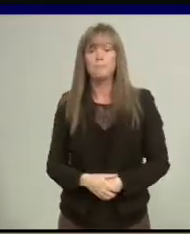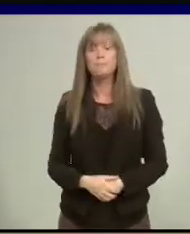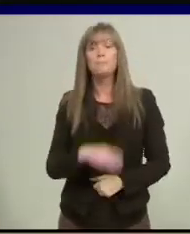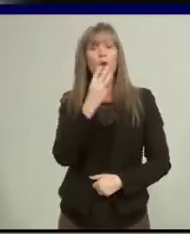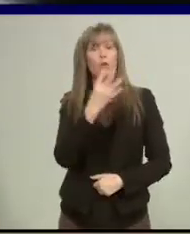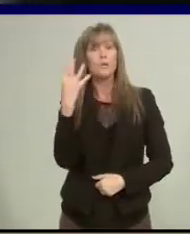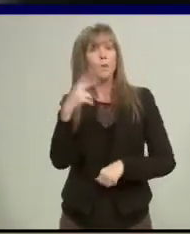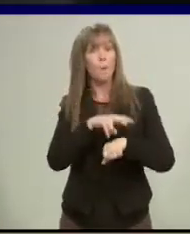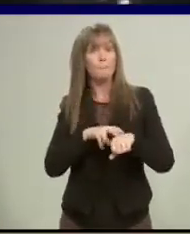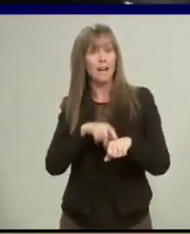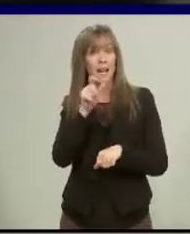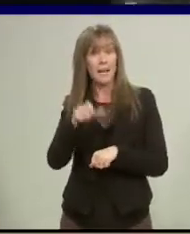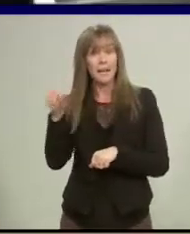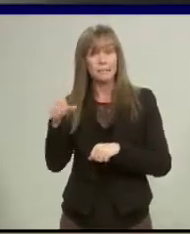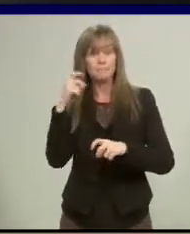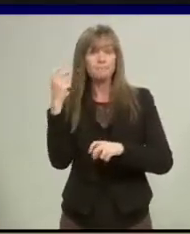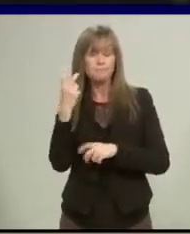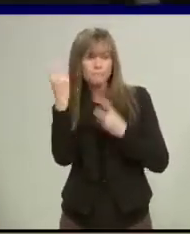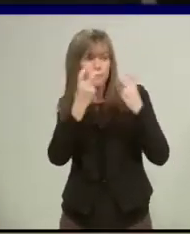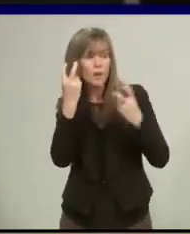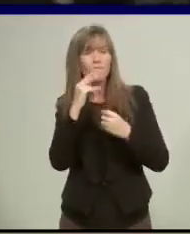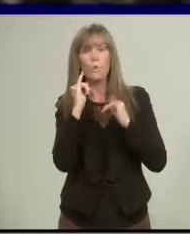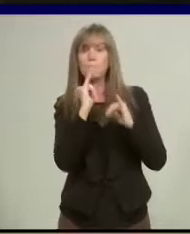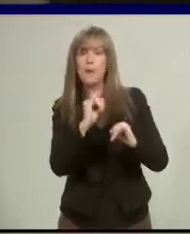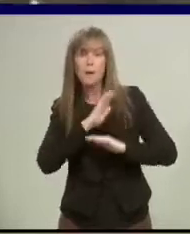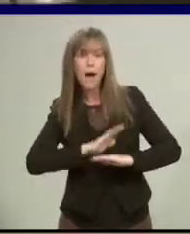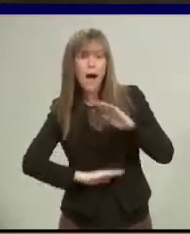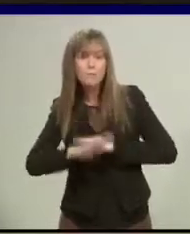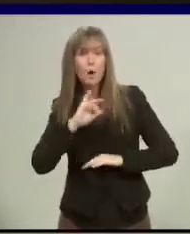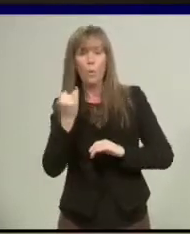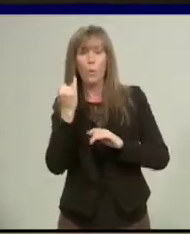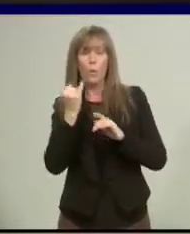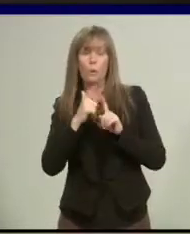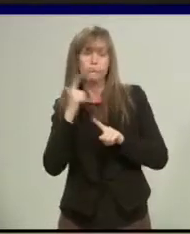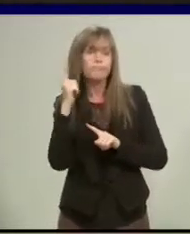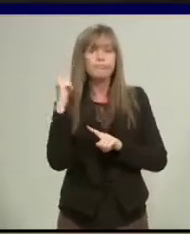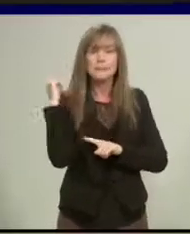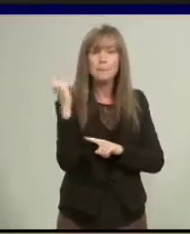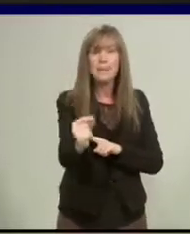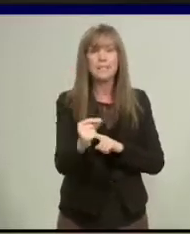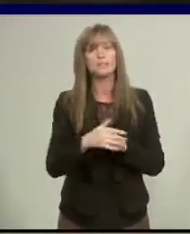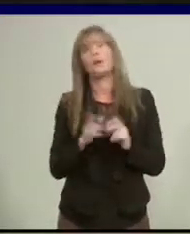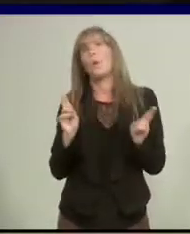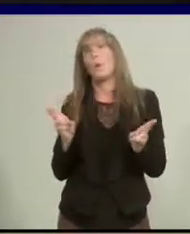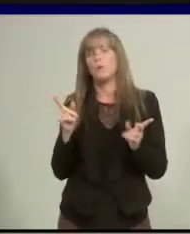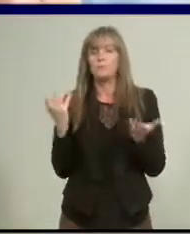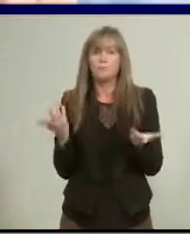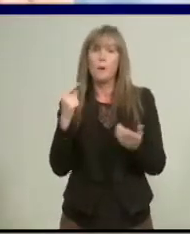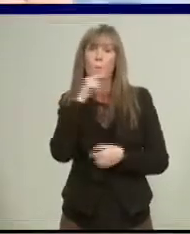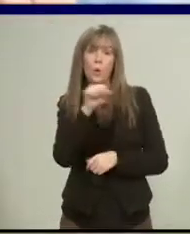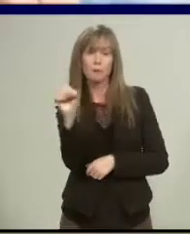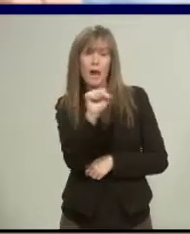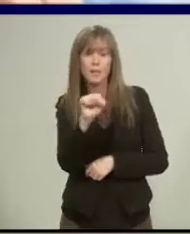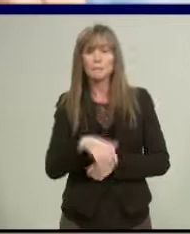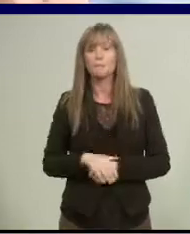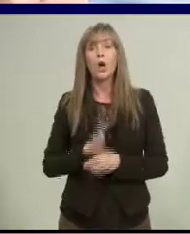34 police officers on the search for disorderly behaviour and excessive speeds. Basically, your typical boy racers. Over the